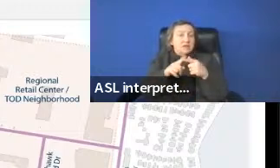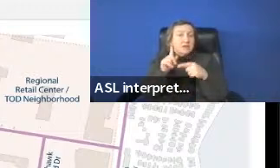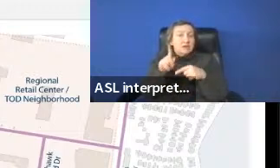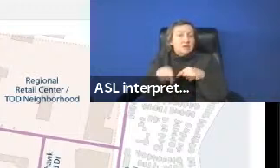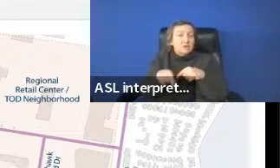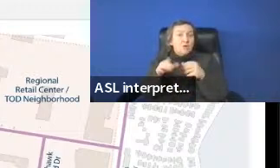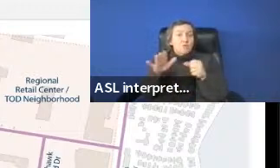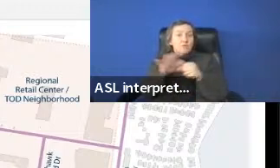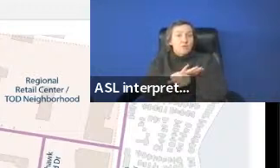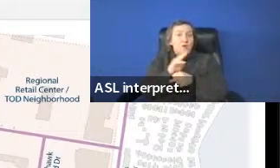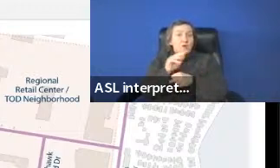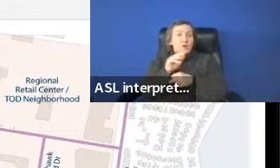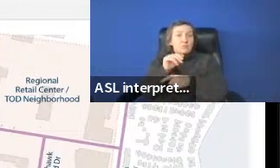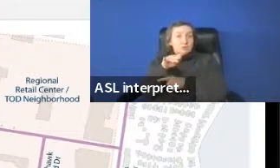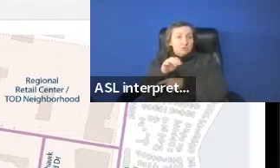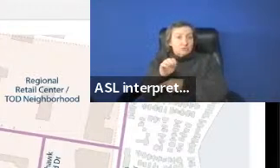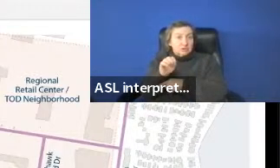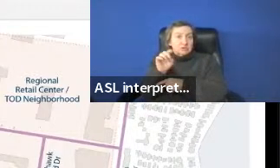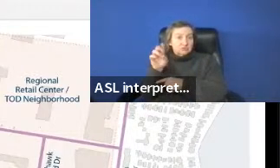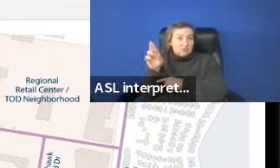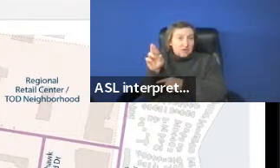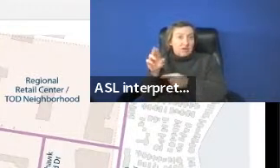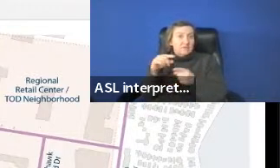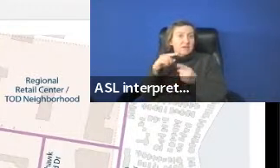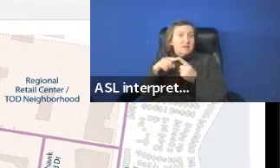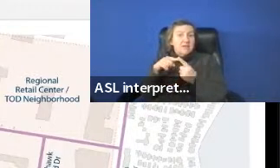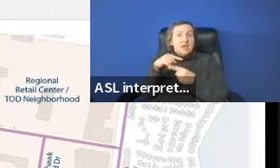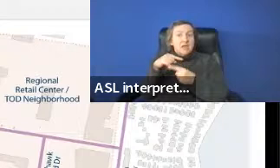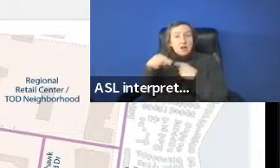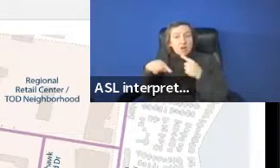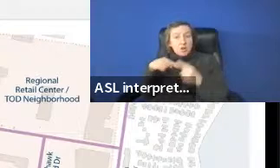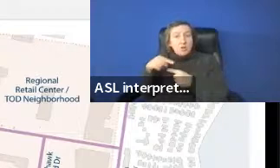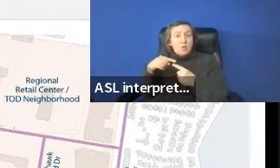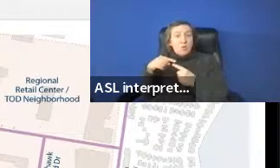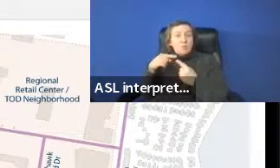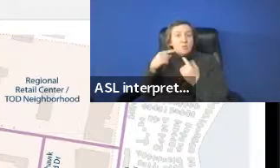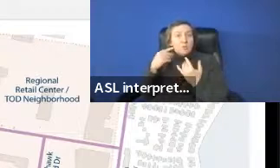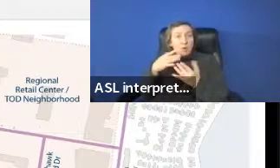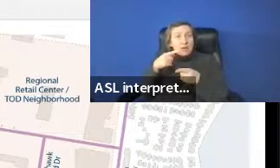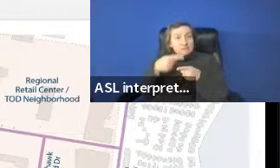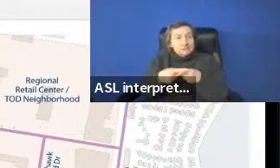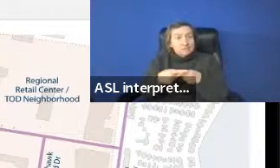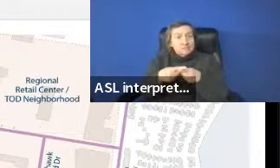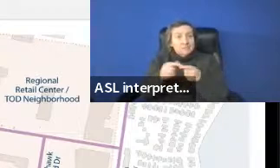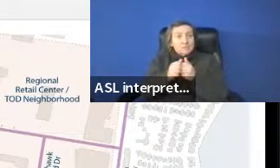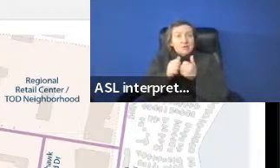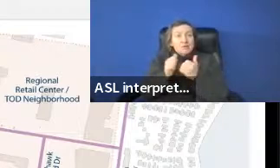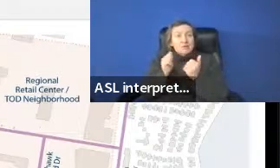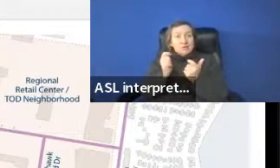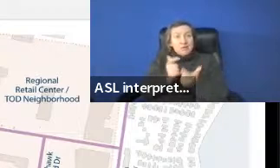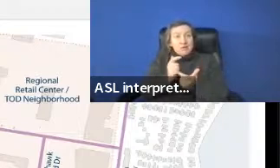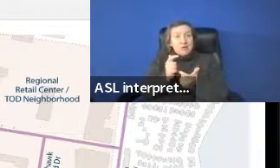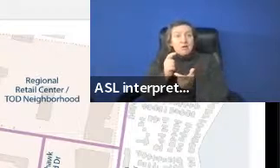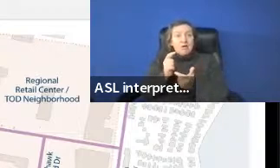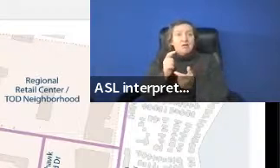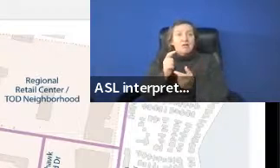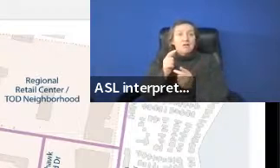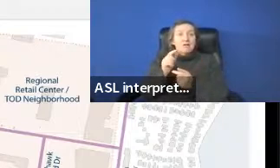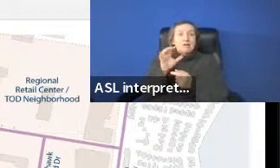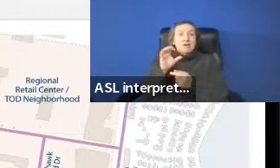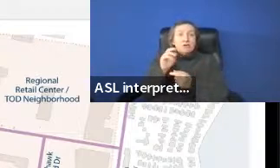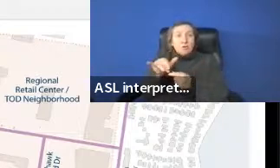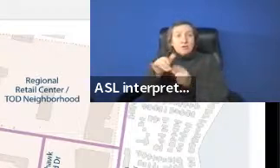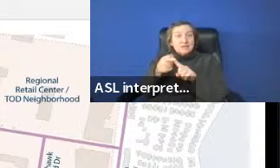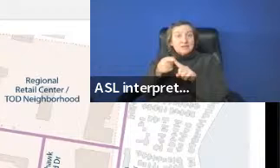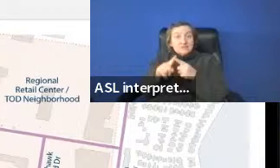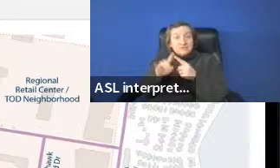Marine Drive, and then loop around, wait at an intersection with all of Corky's friends' trucks, and then get